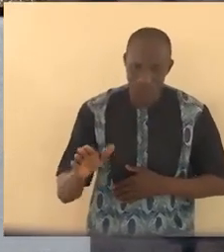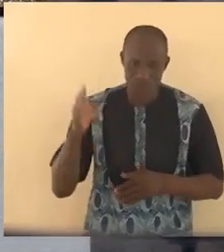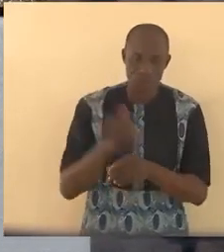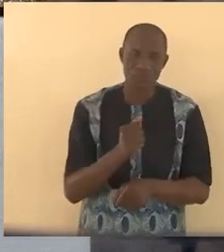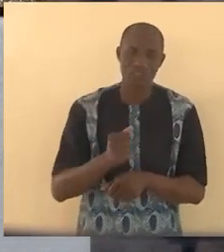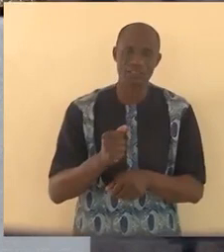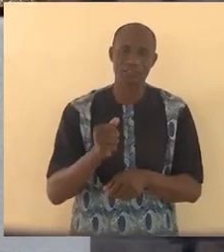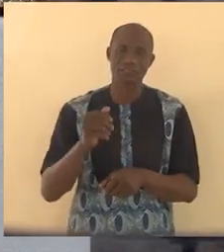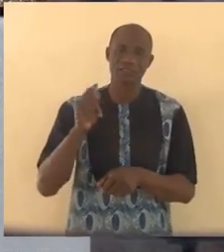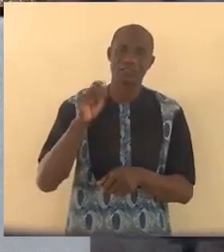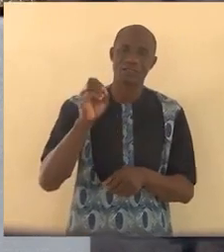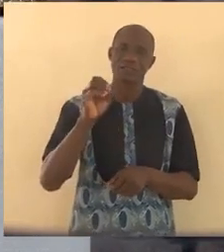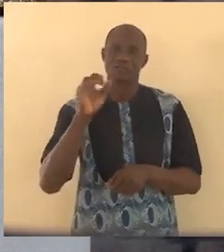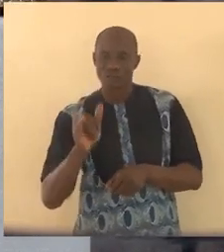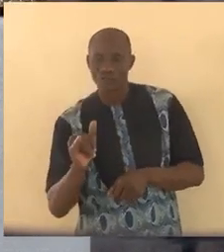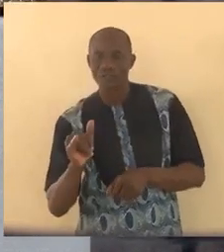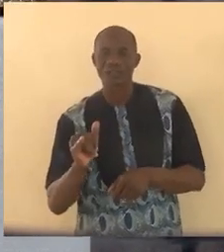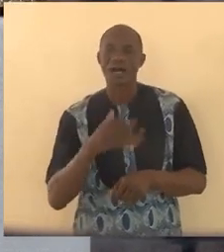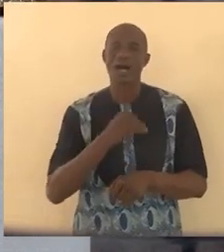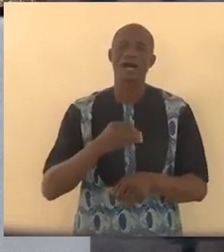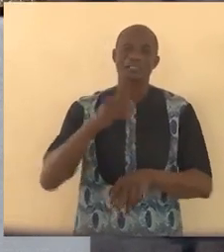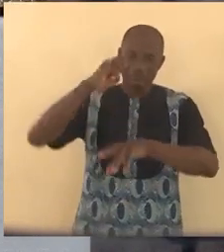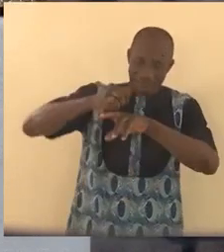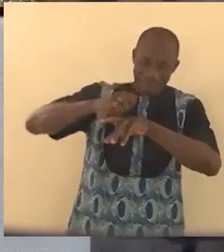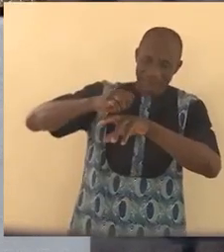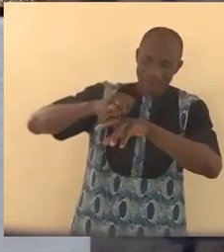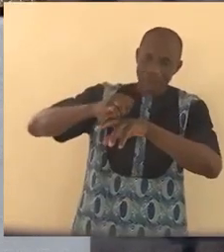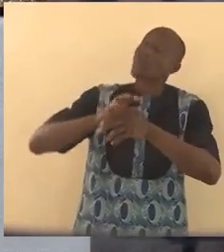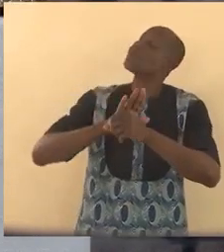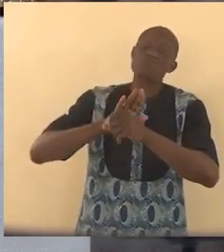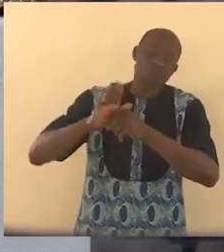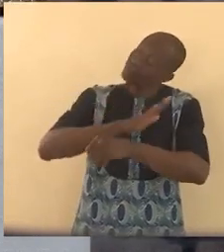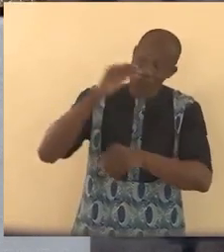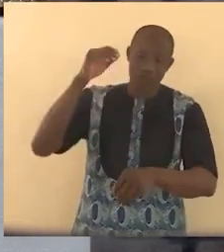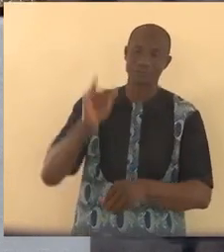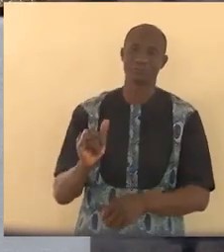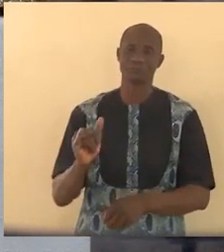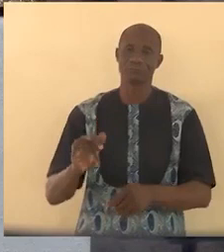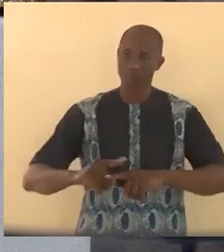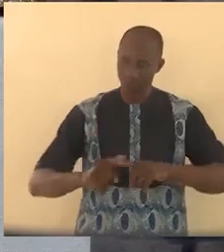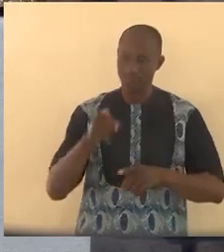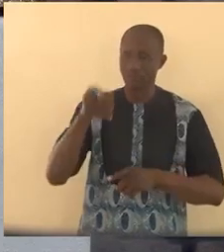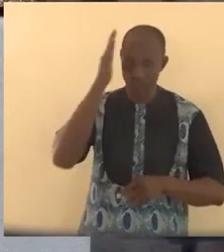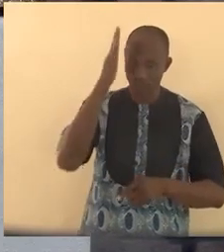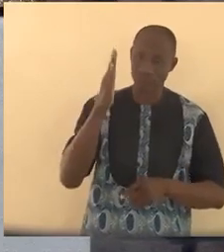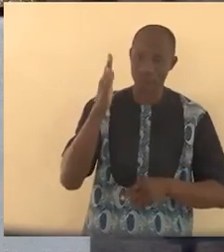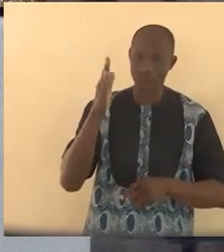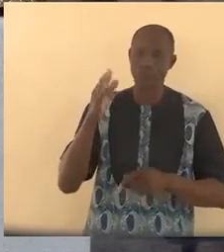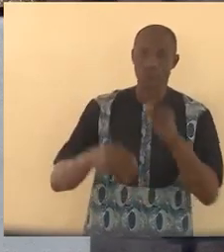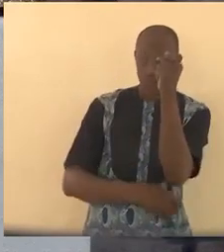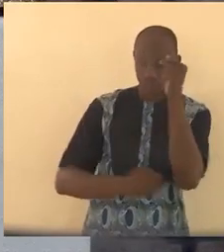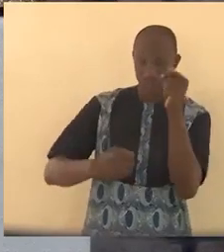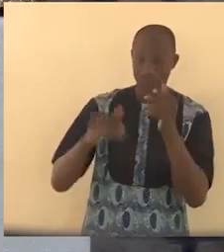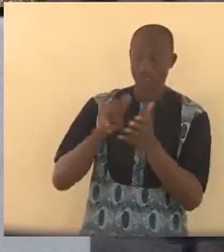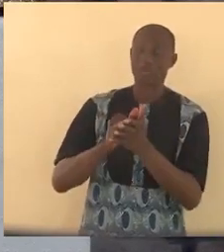his toy and is fully engaged in the toy. Fully, completely. But you will rob